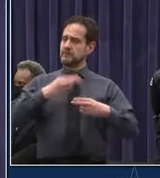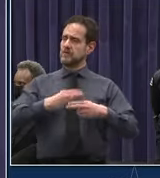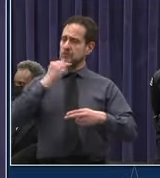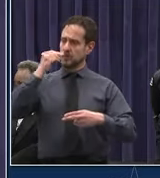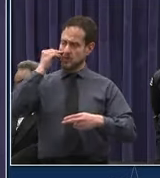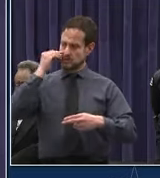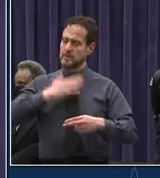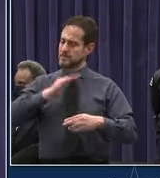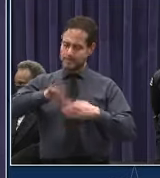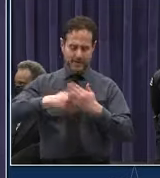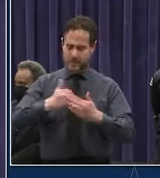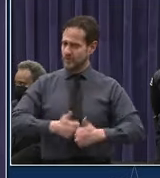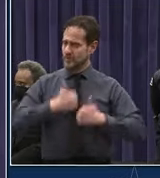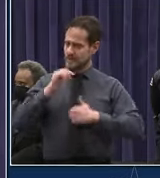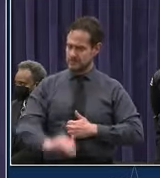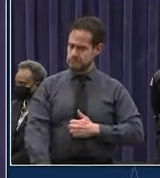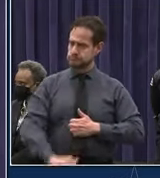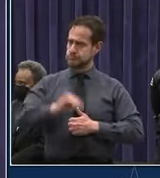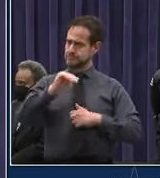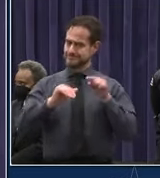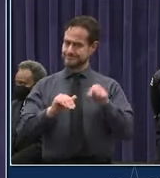life.